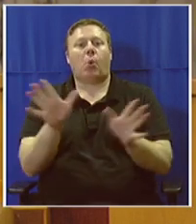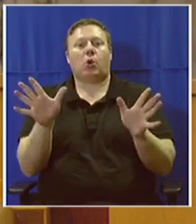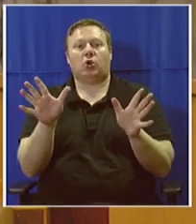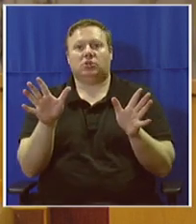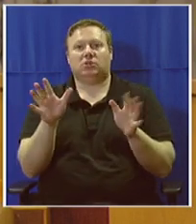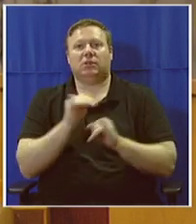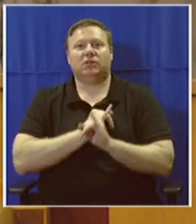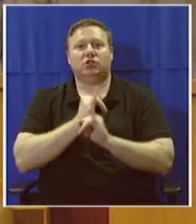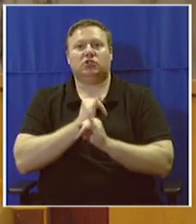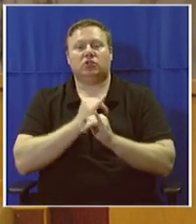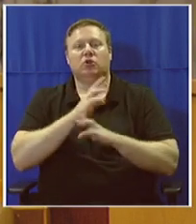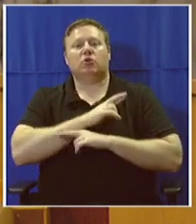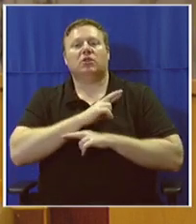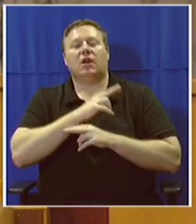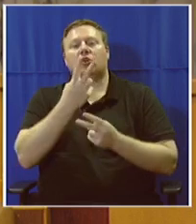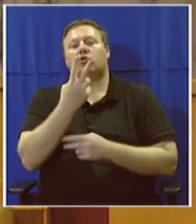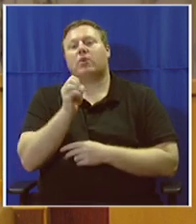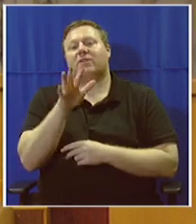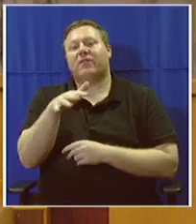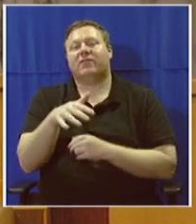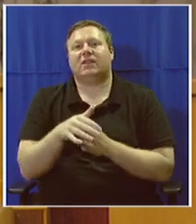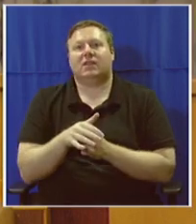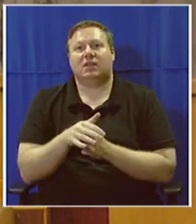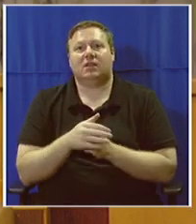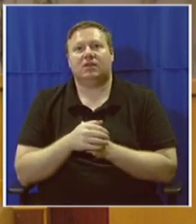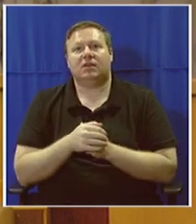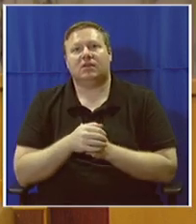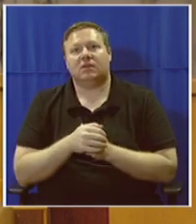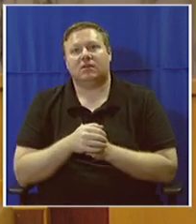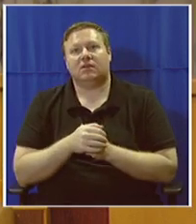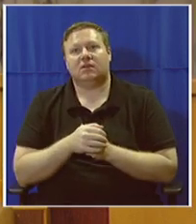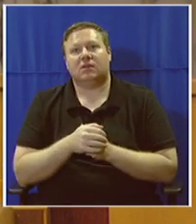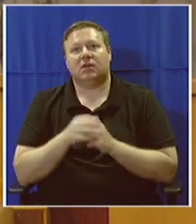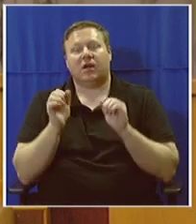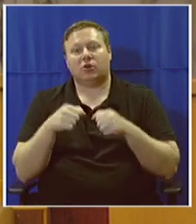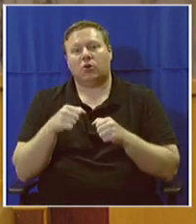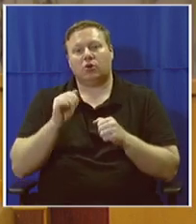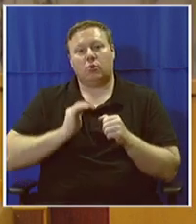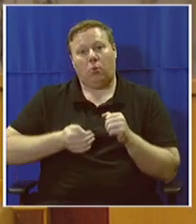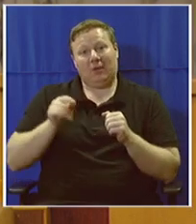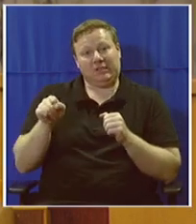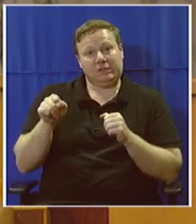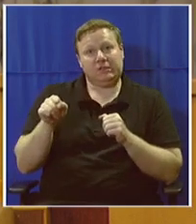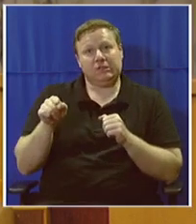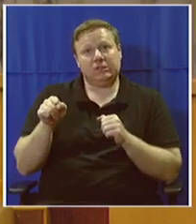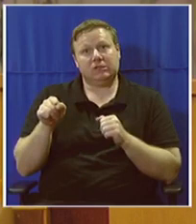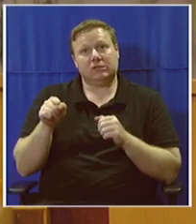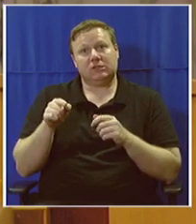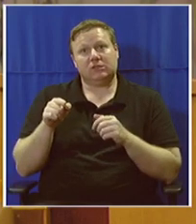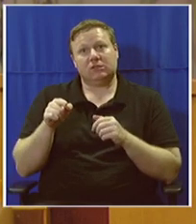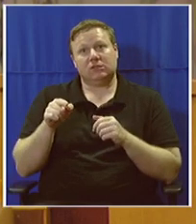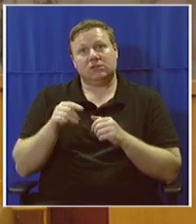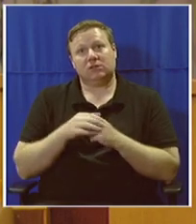before retiring in 2015. Also acknowledges that she has contributed immensely towards